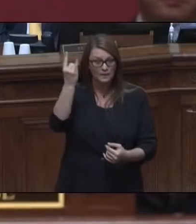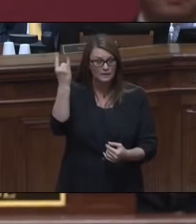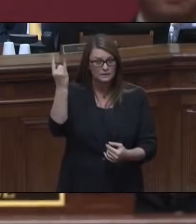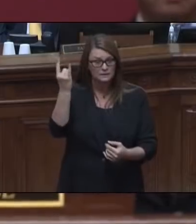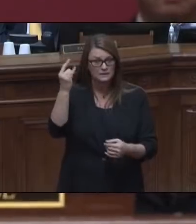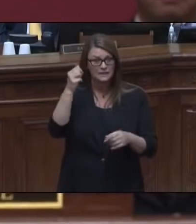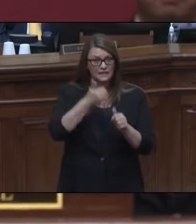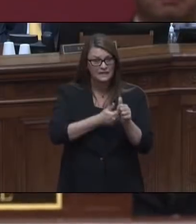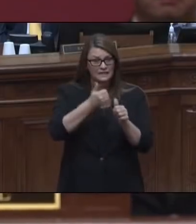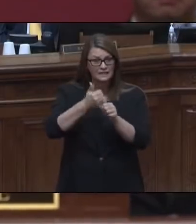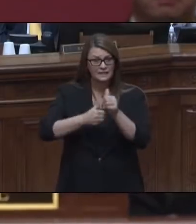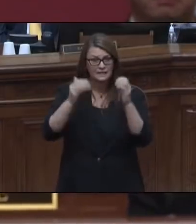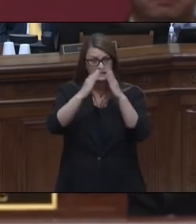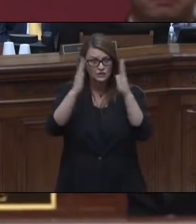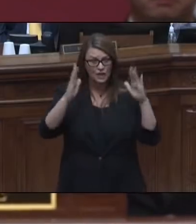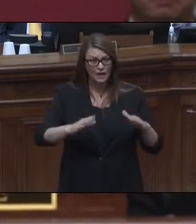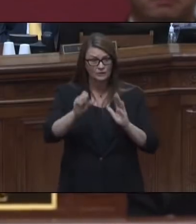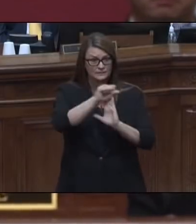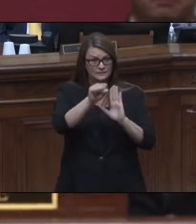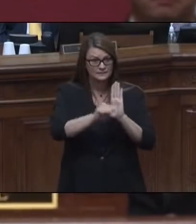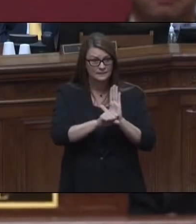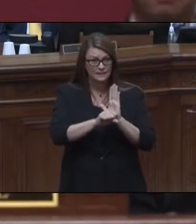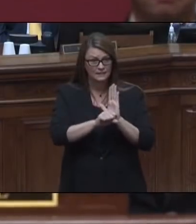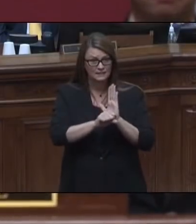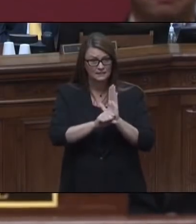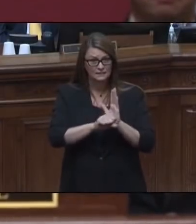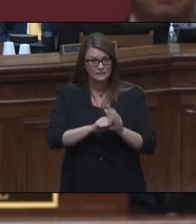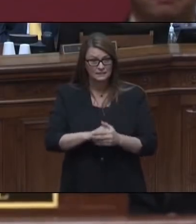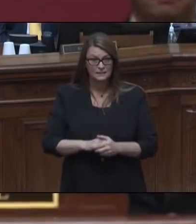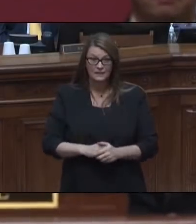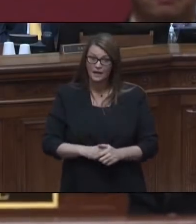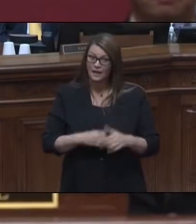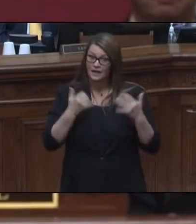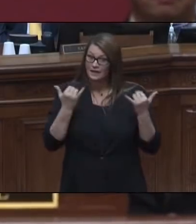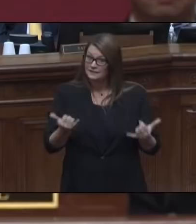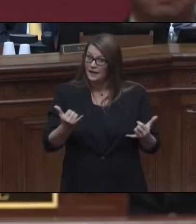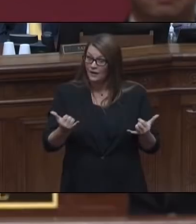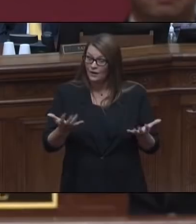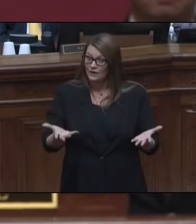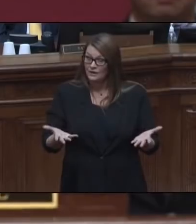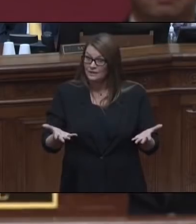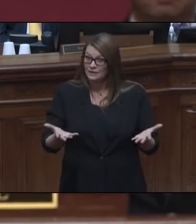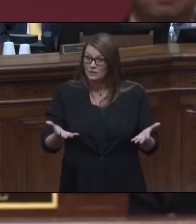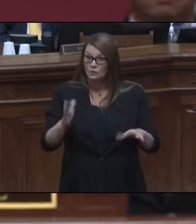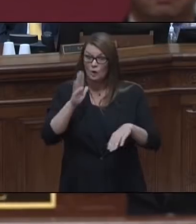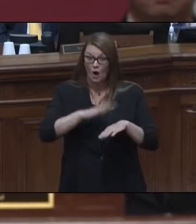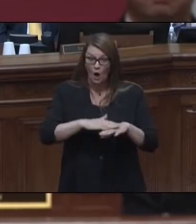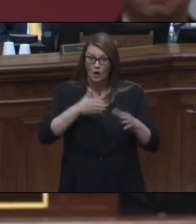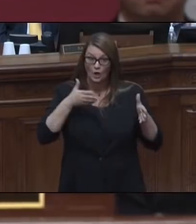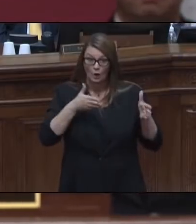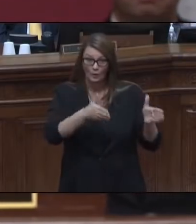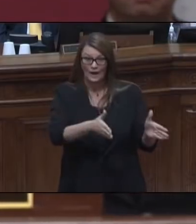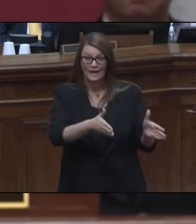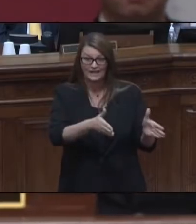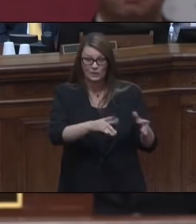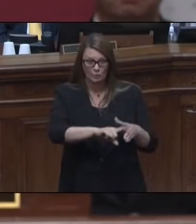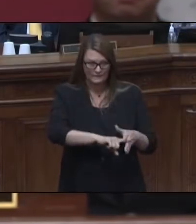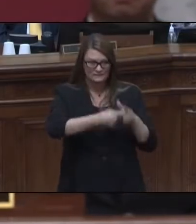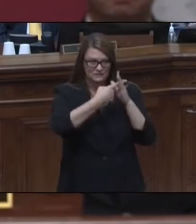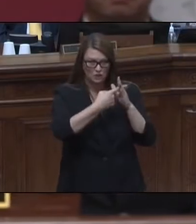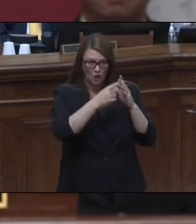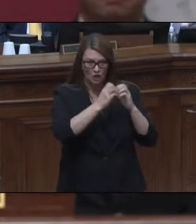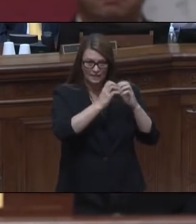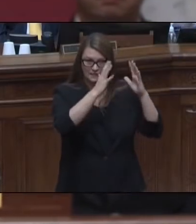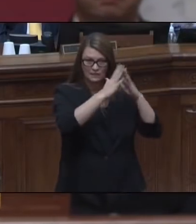house in this state. Did we not say that? Now, for crying out loud, we're on our way. We started with